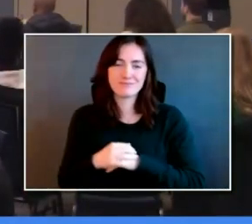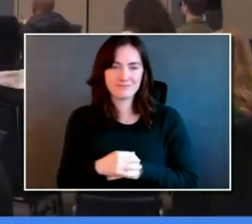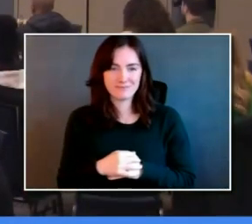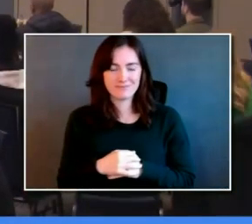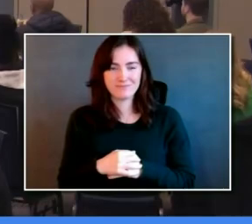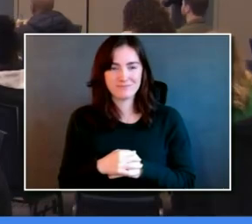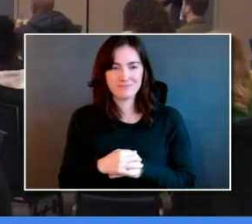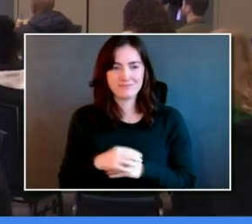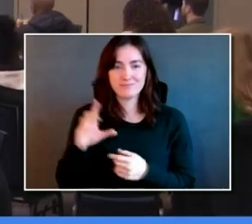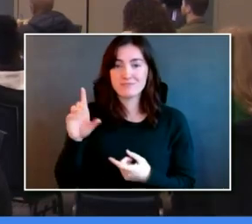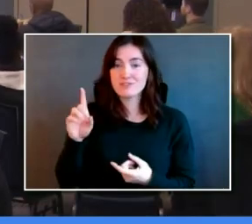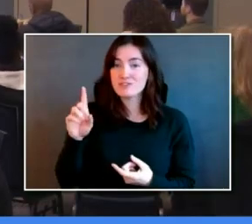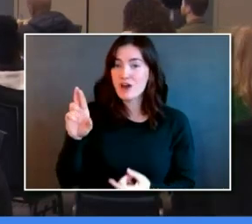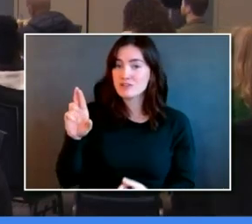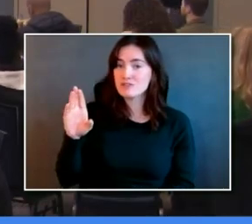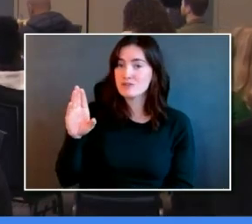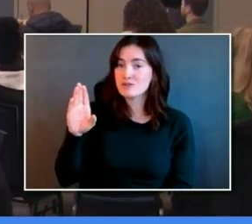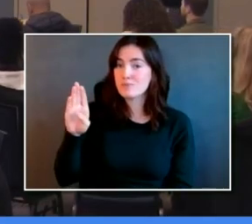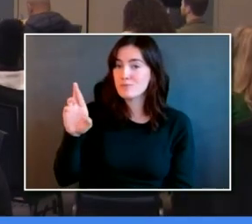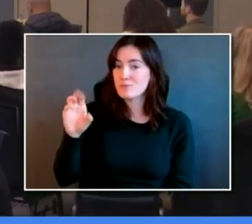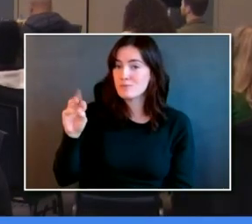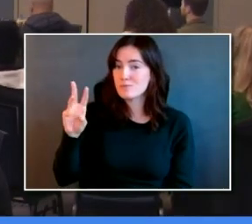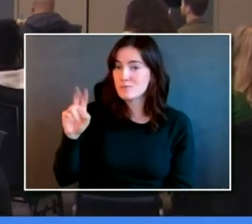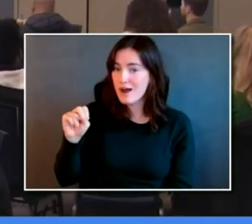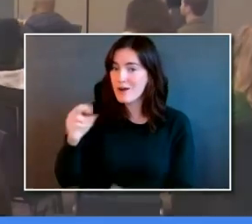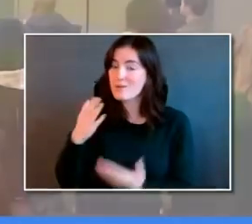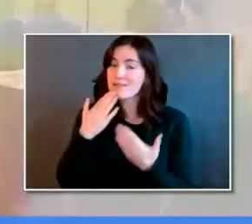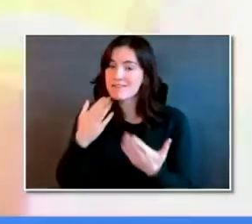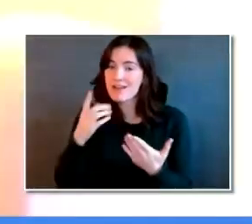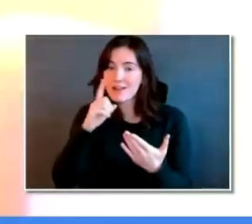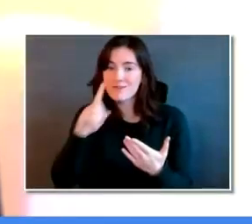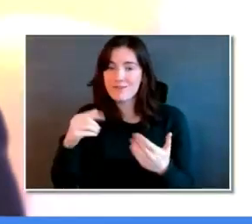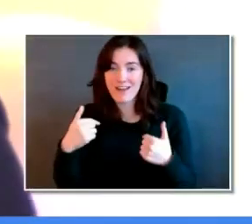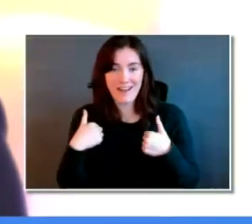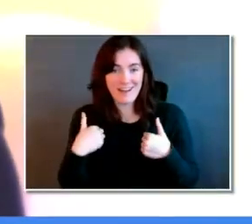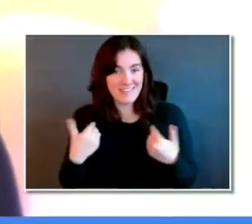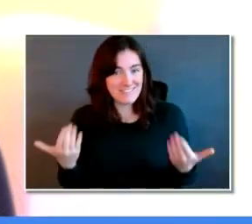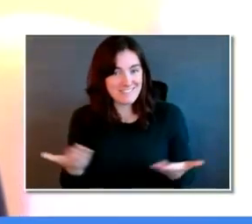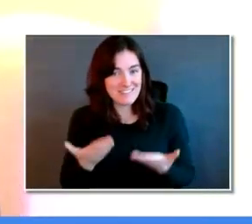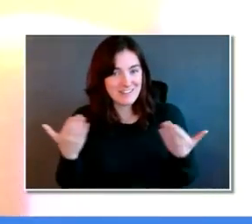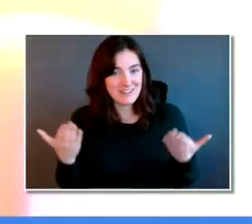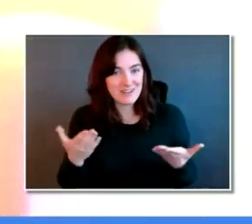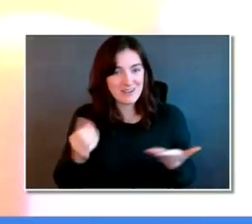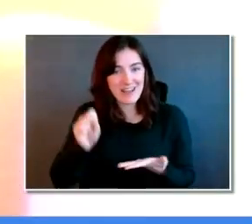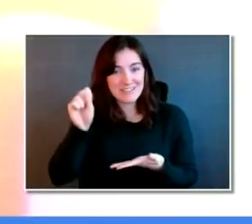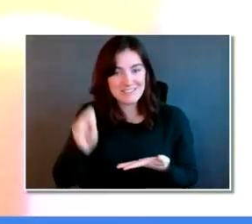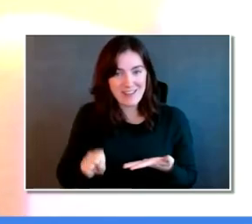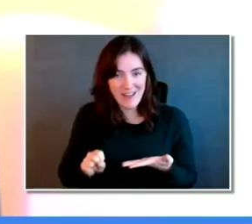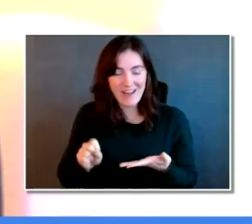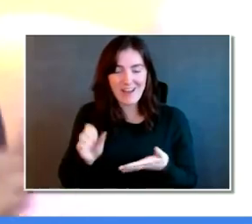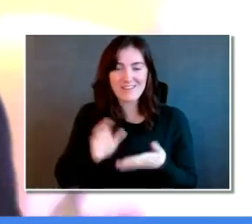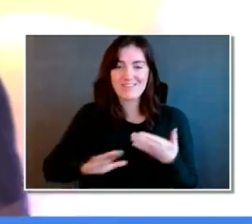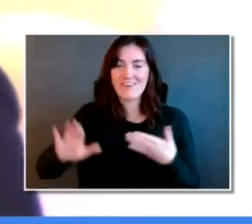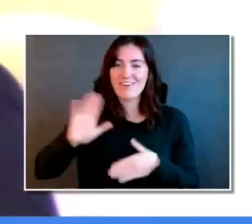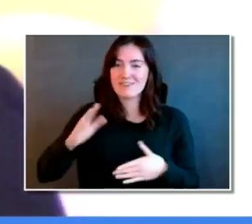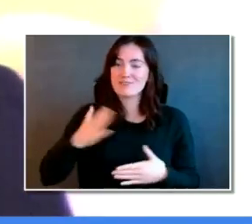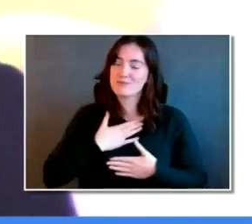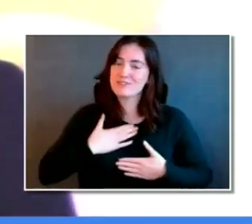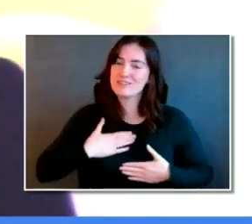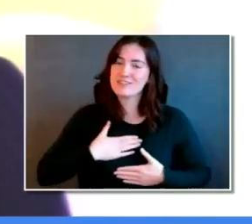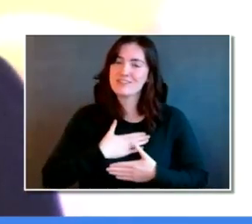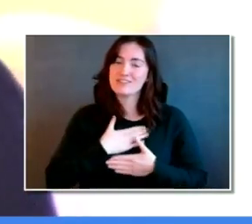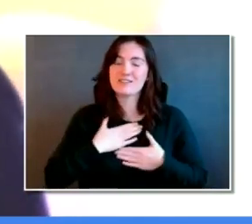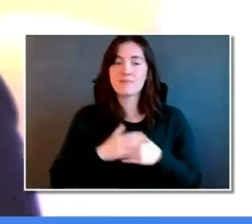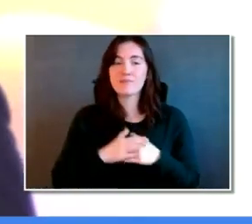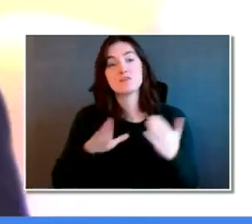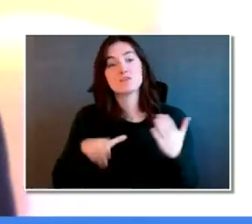Dr. Brown, thank you for having us here at South. We so appreciate it. And to all the educators who are